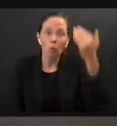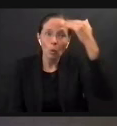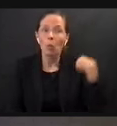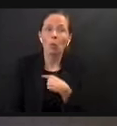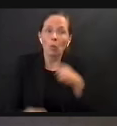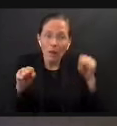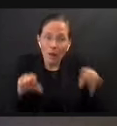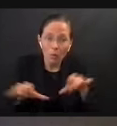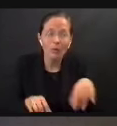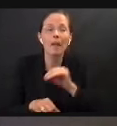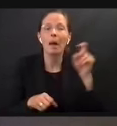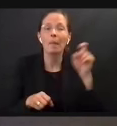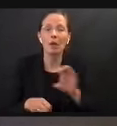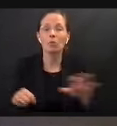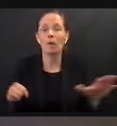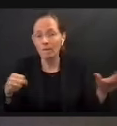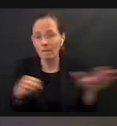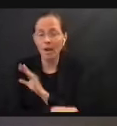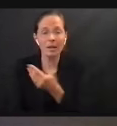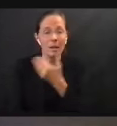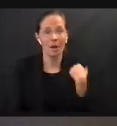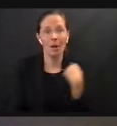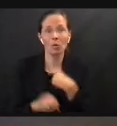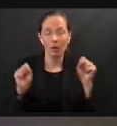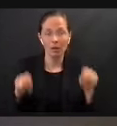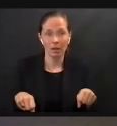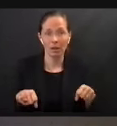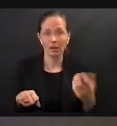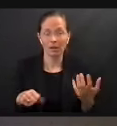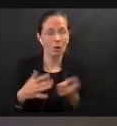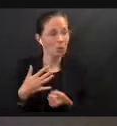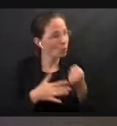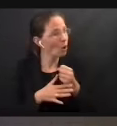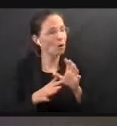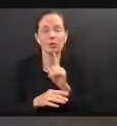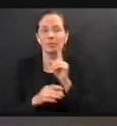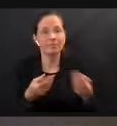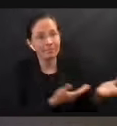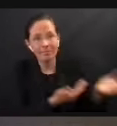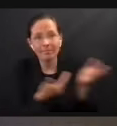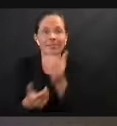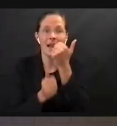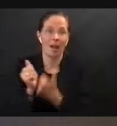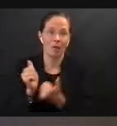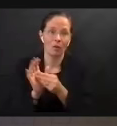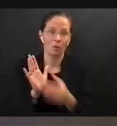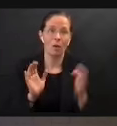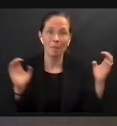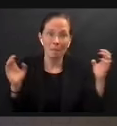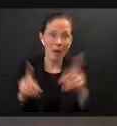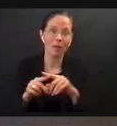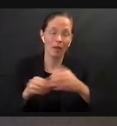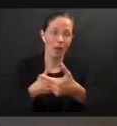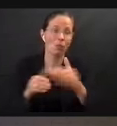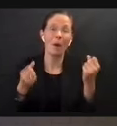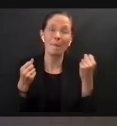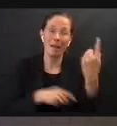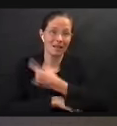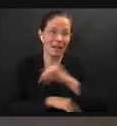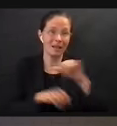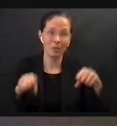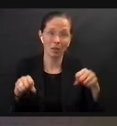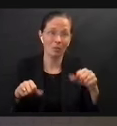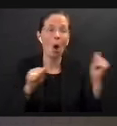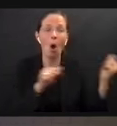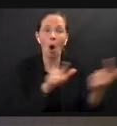it fully as best as we can, prioritize getting every student back to the classroom for as many days as possible.